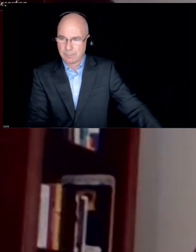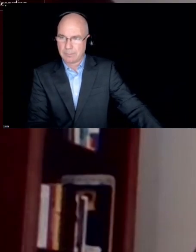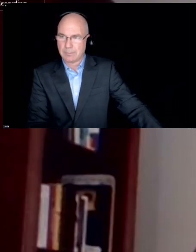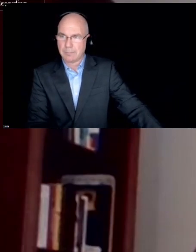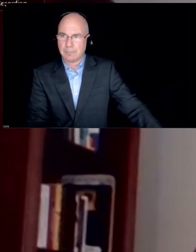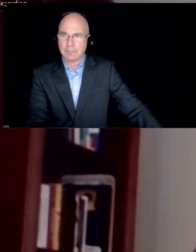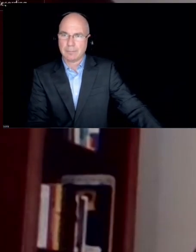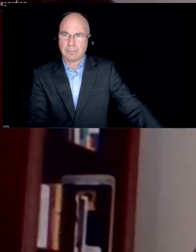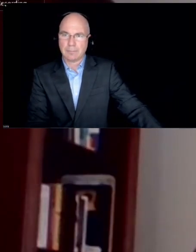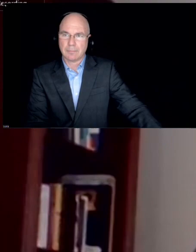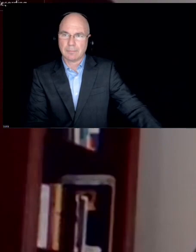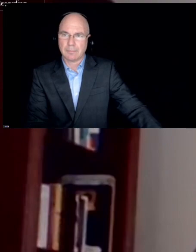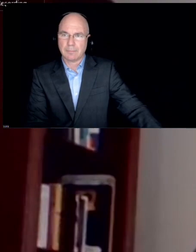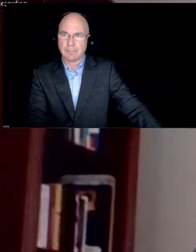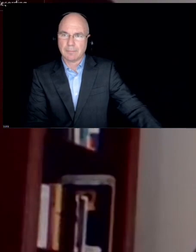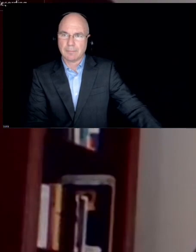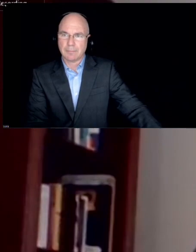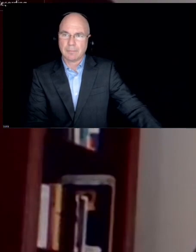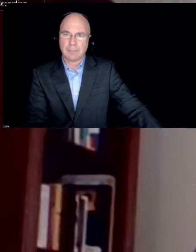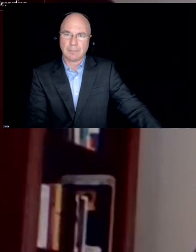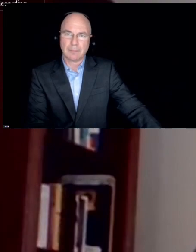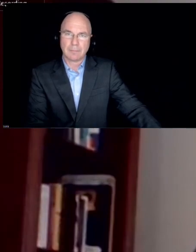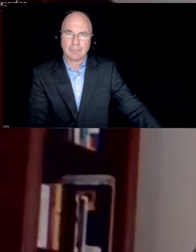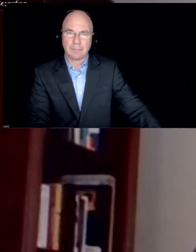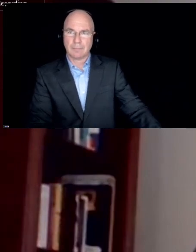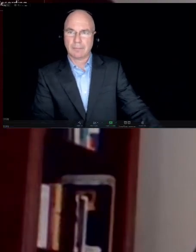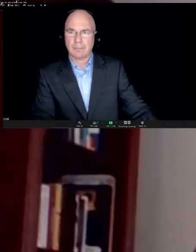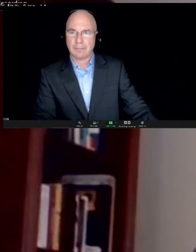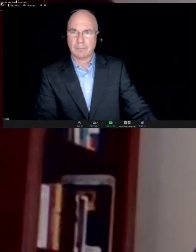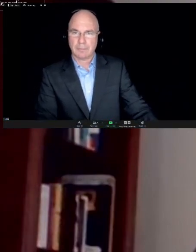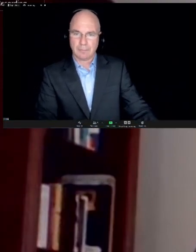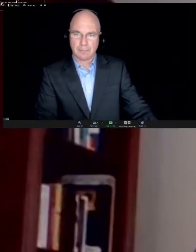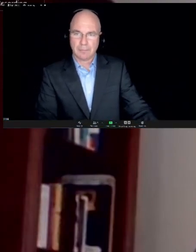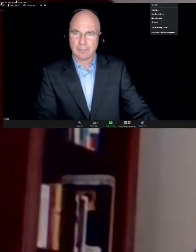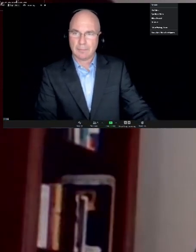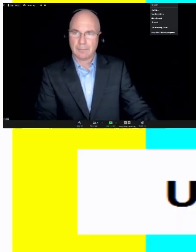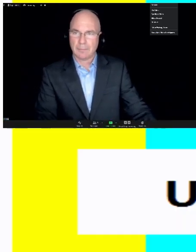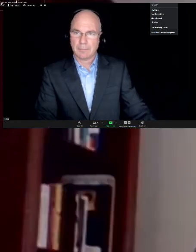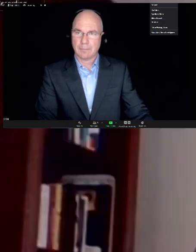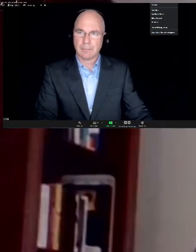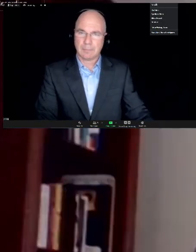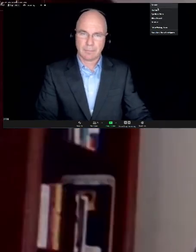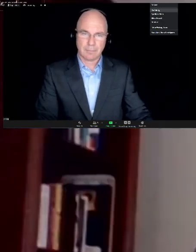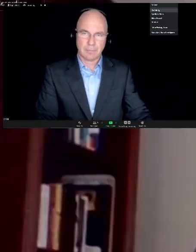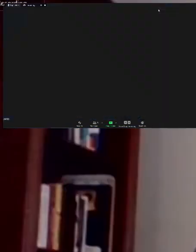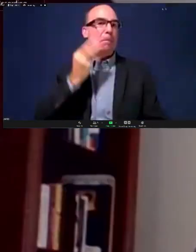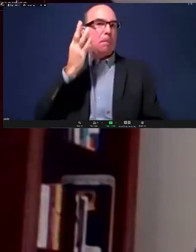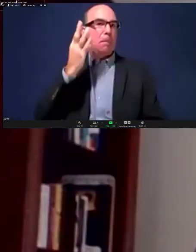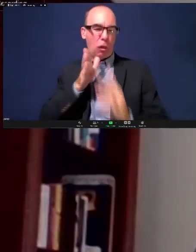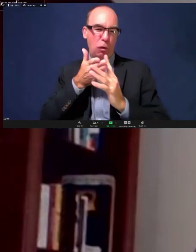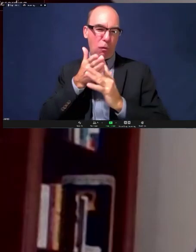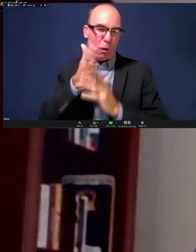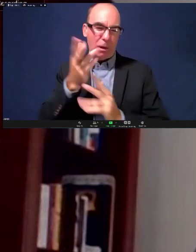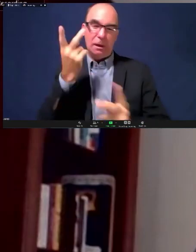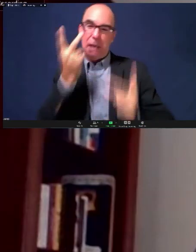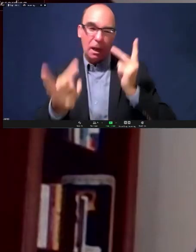and the institutional, profoundly shaping our lived experiences in these spaces.